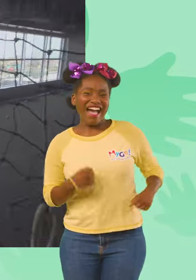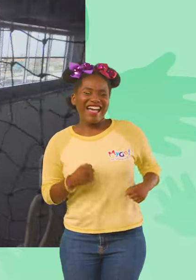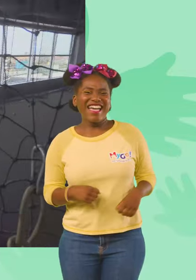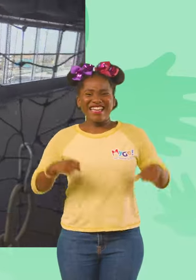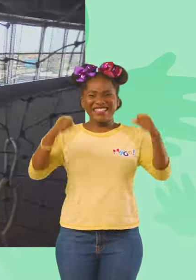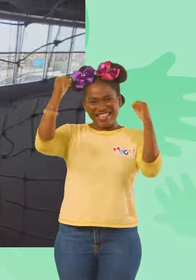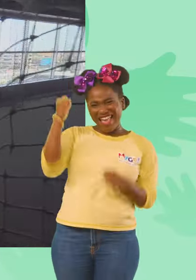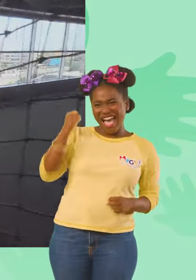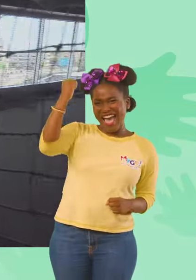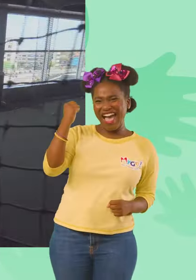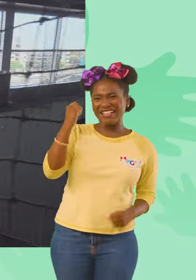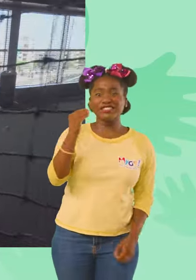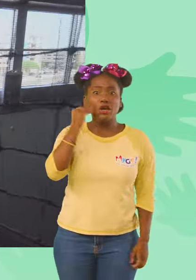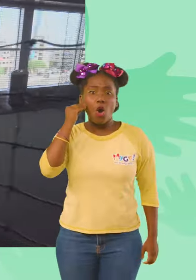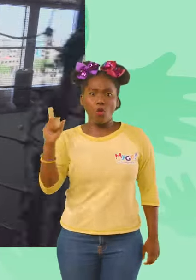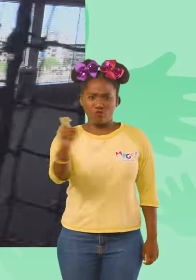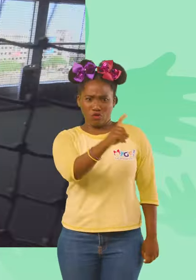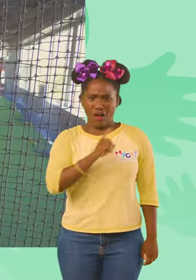Oh. Yeah! That's like a home run!